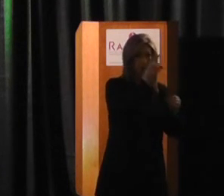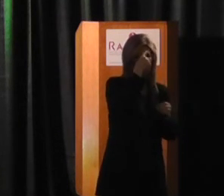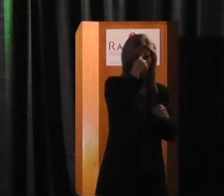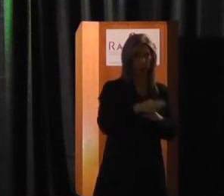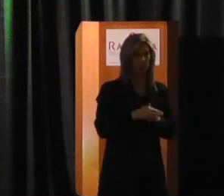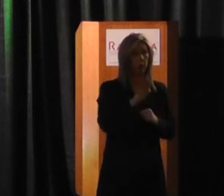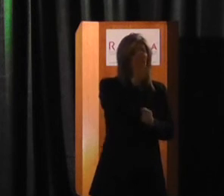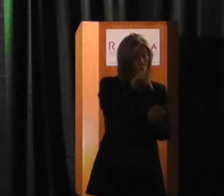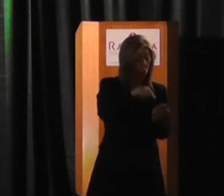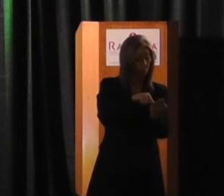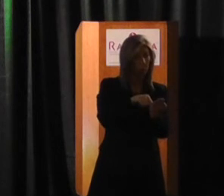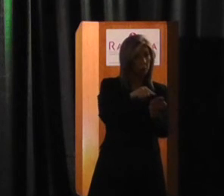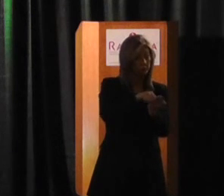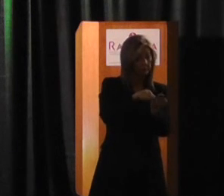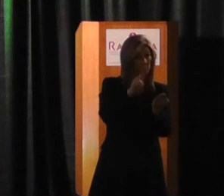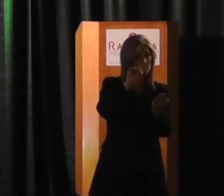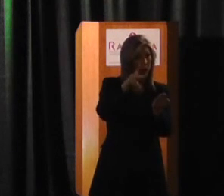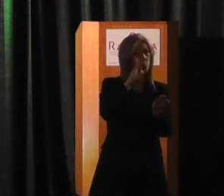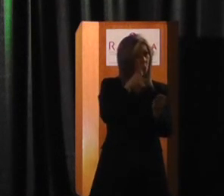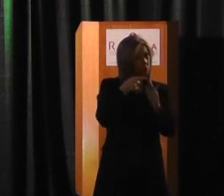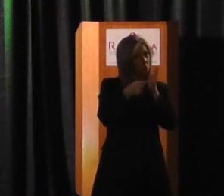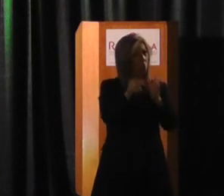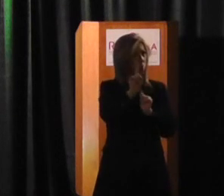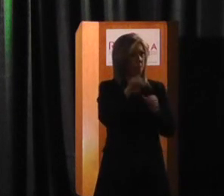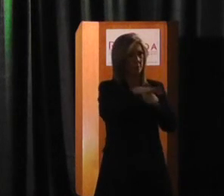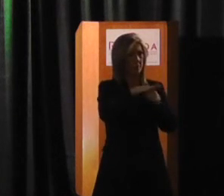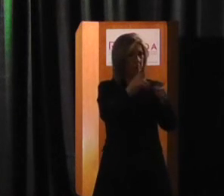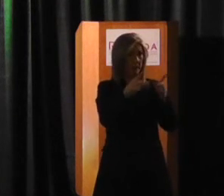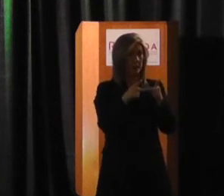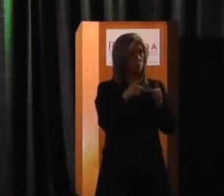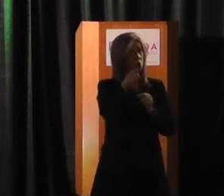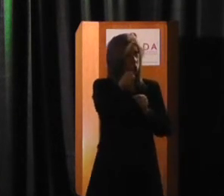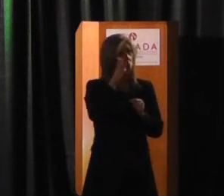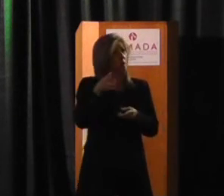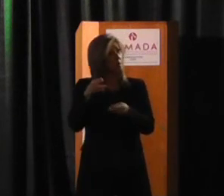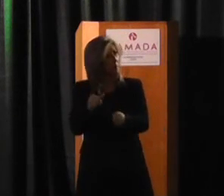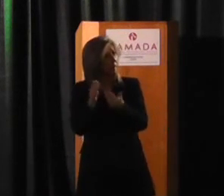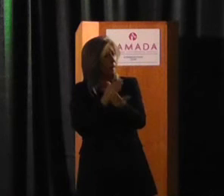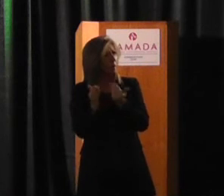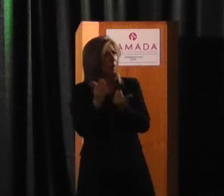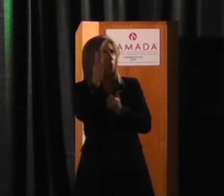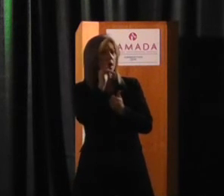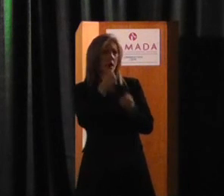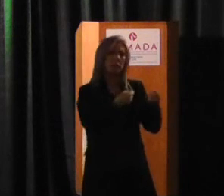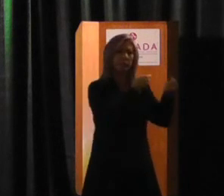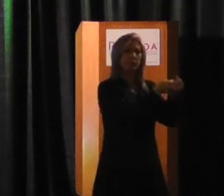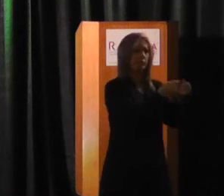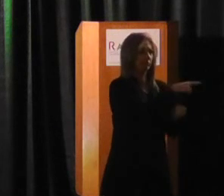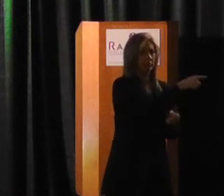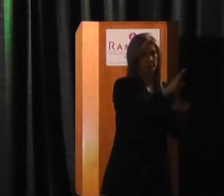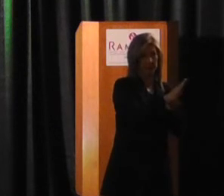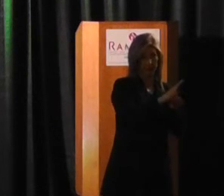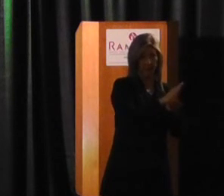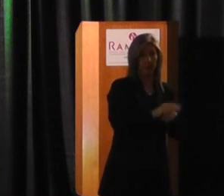pinpoint the closest inclusive employers for you. You were spending the money anyways, so why not reward forward-thinking businesses? And you can